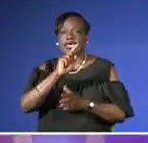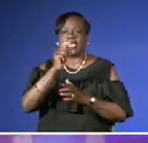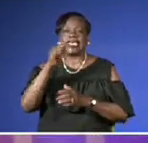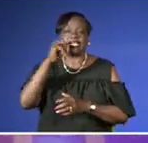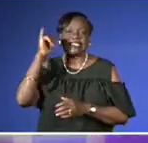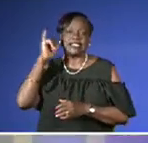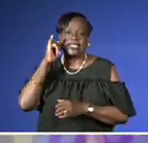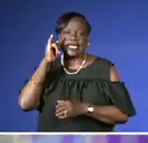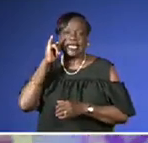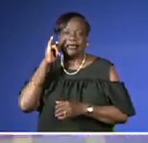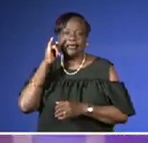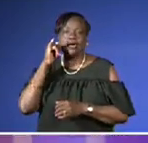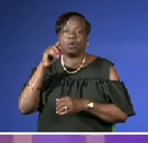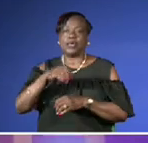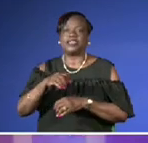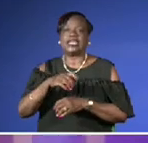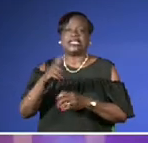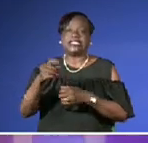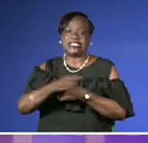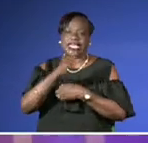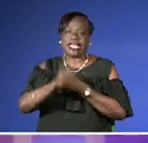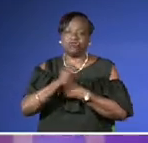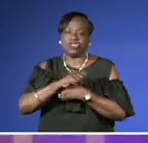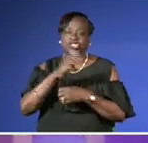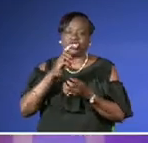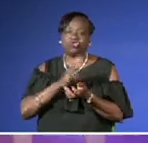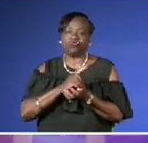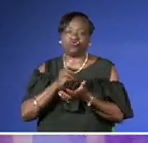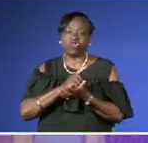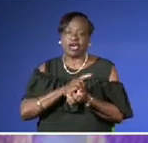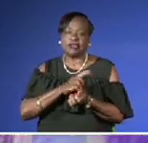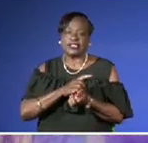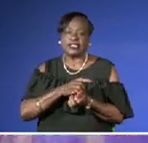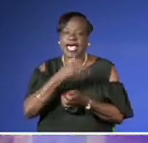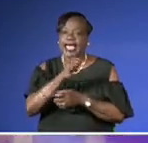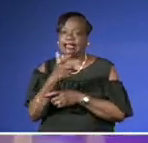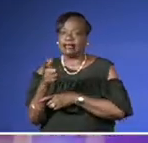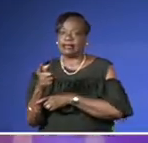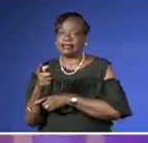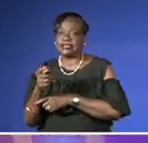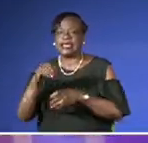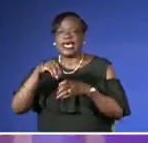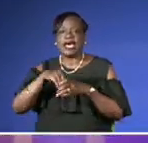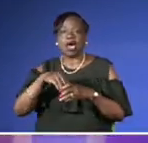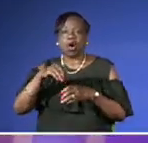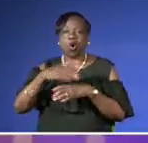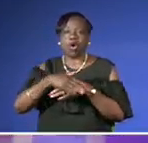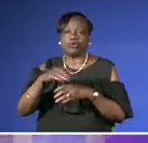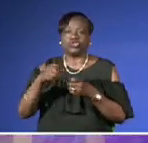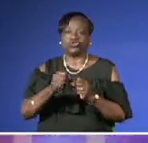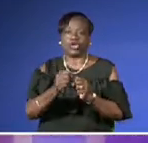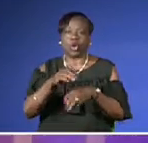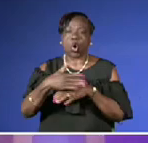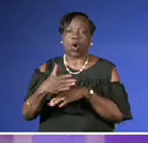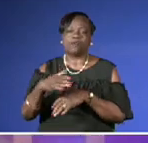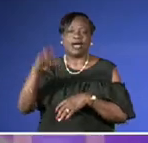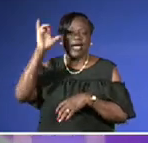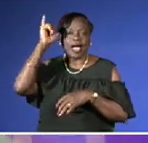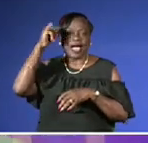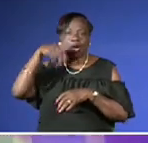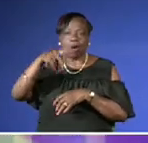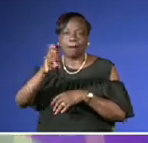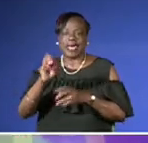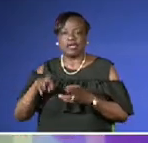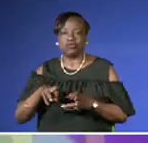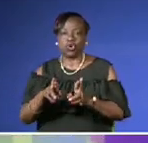of dangerous drugs and illegal firearm and ammunition. They made that search in Martin Close, that's off Cowpen Road. It was there that police